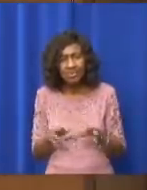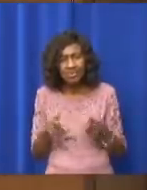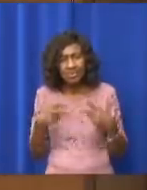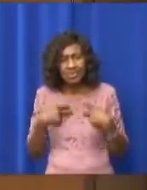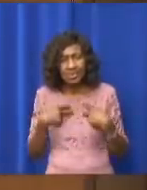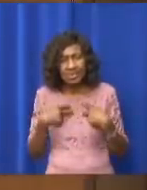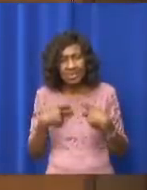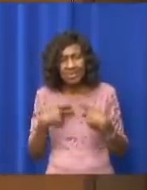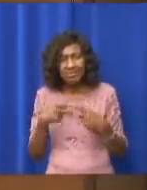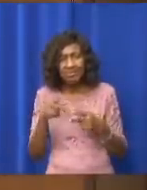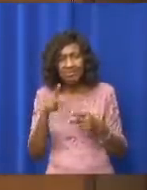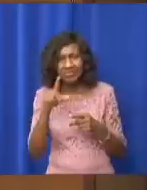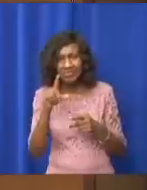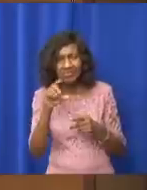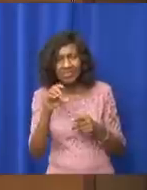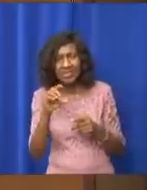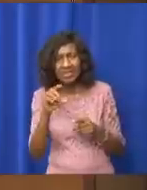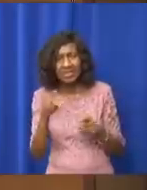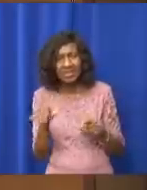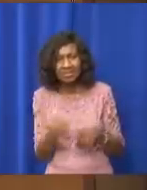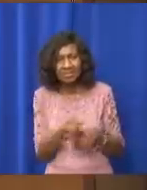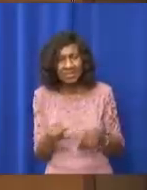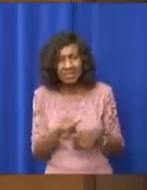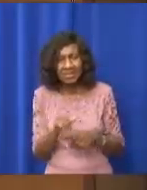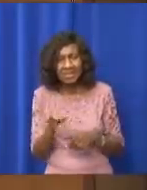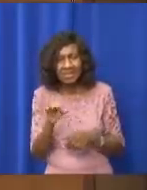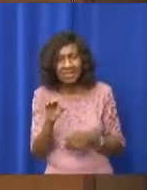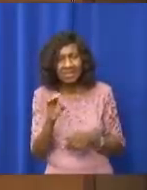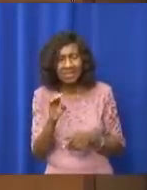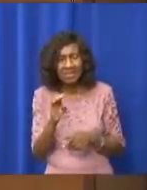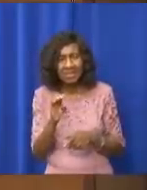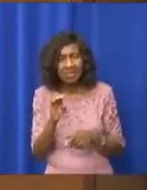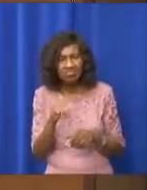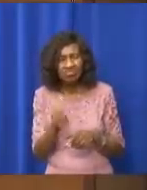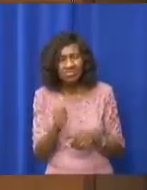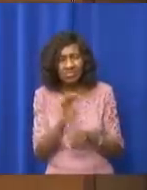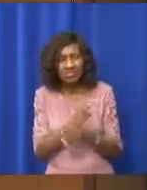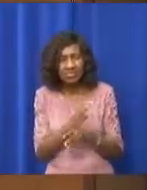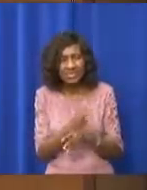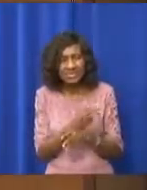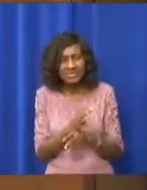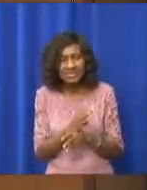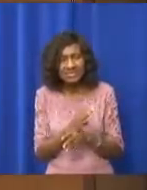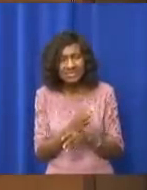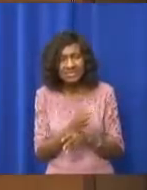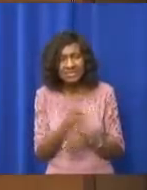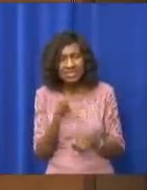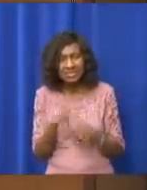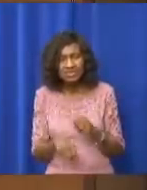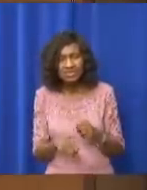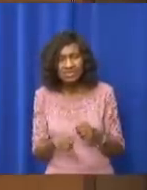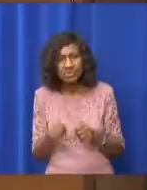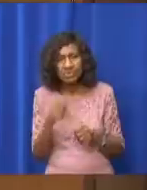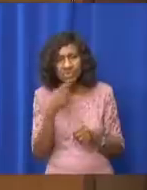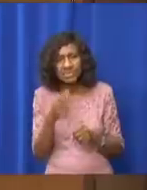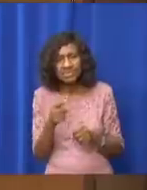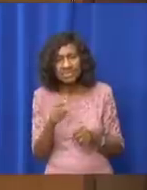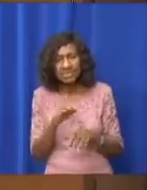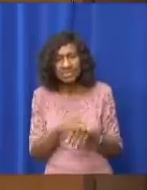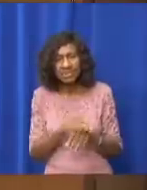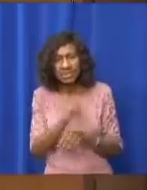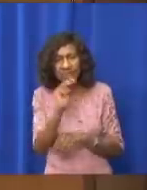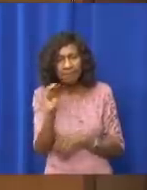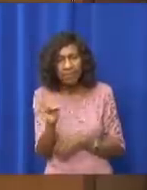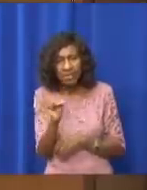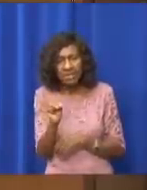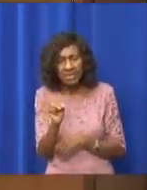as cottage industry businesses. And so I issued a directive on Monday that all of those businesses